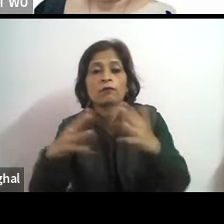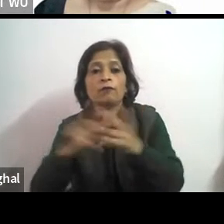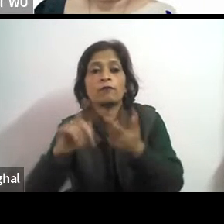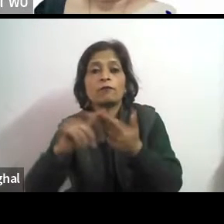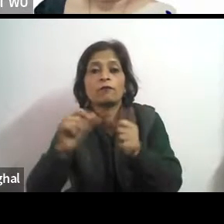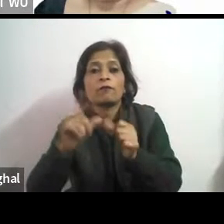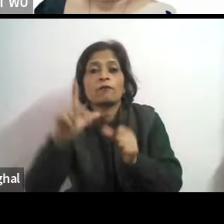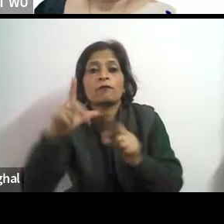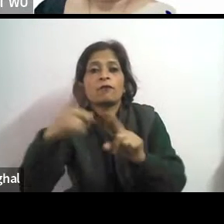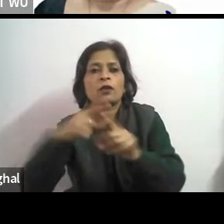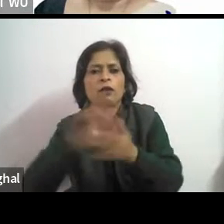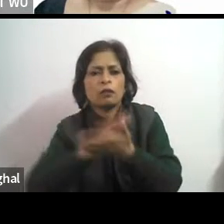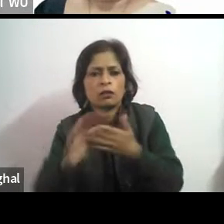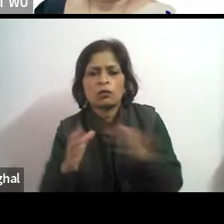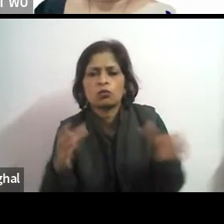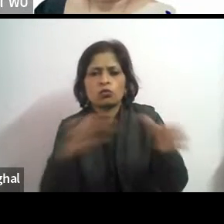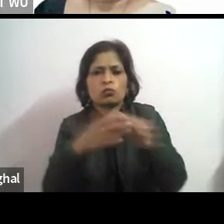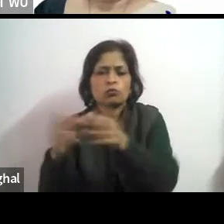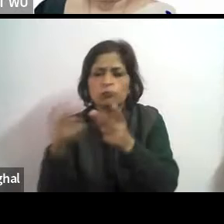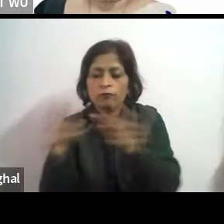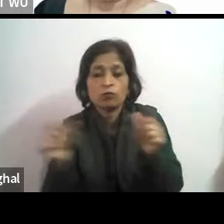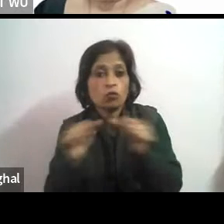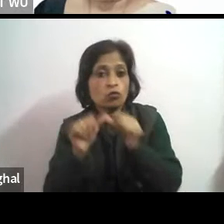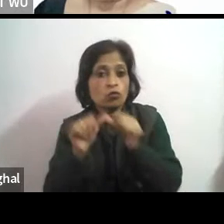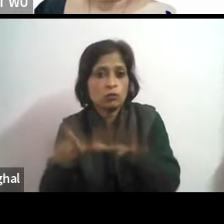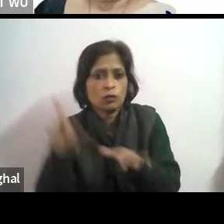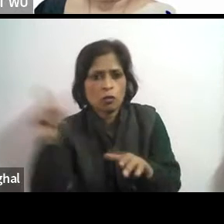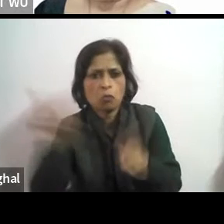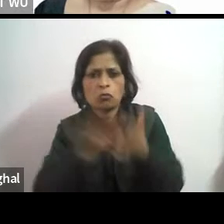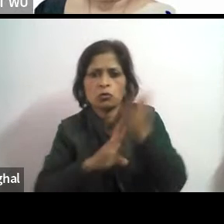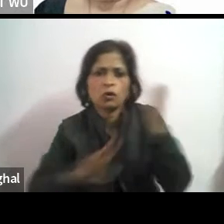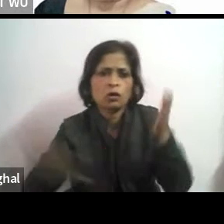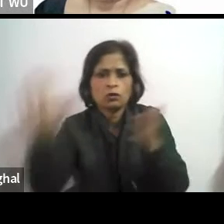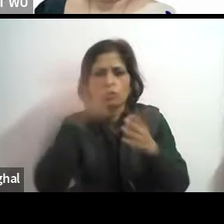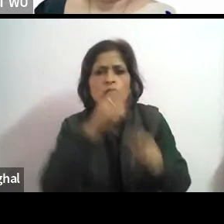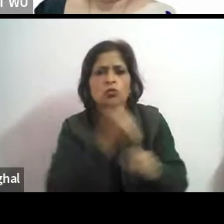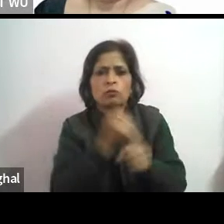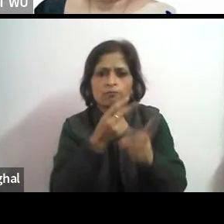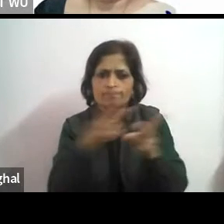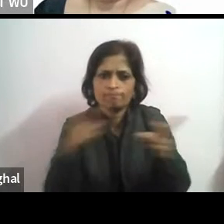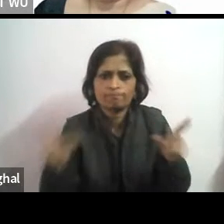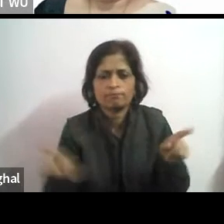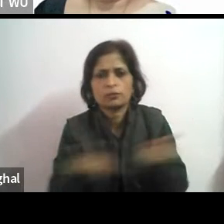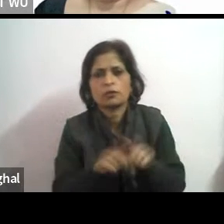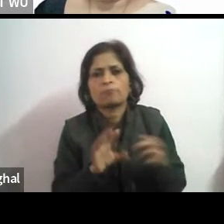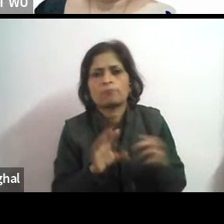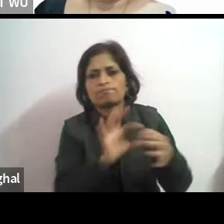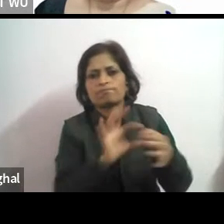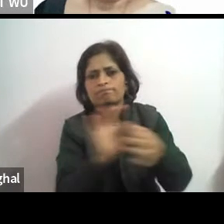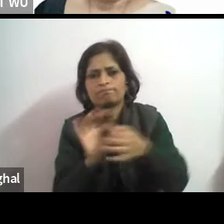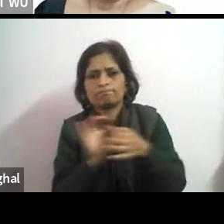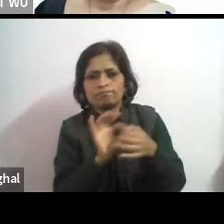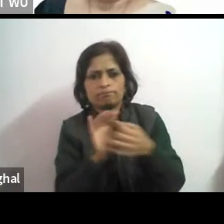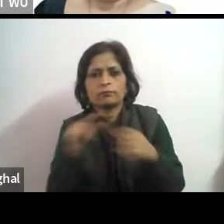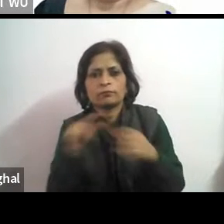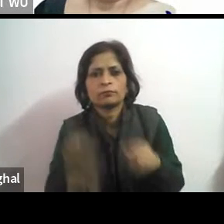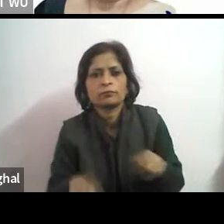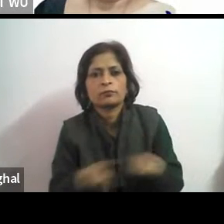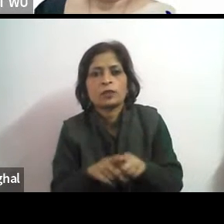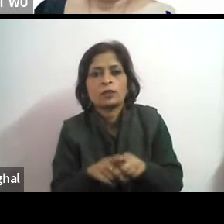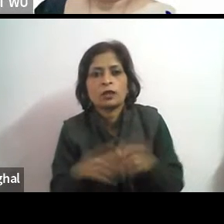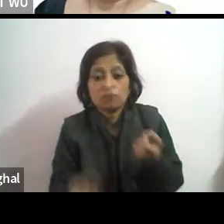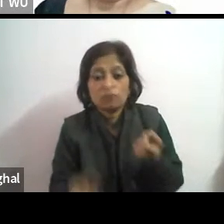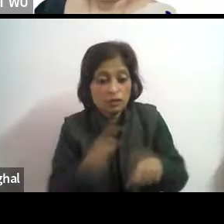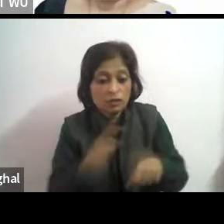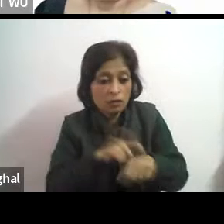capitals, for Australia, as well as the national governments. And he is currently working for situation analysis of